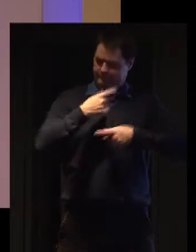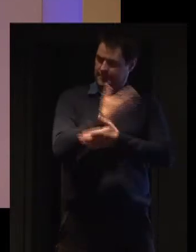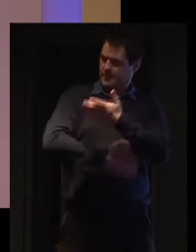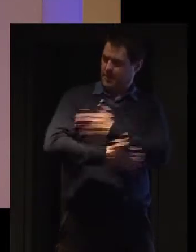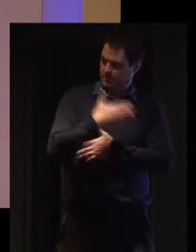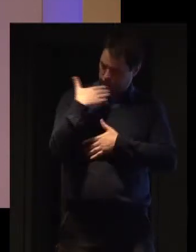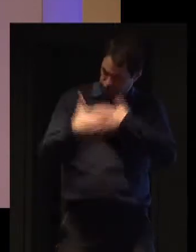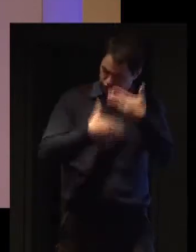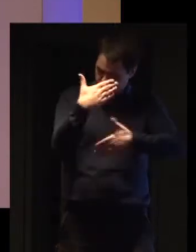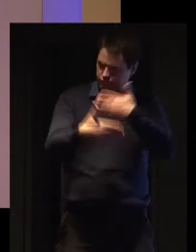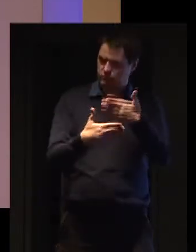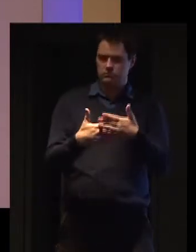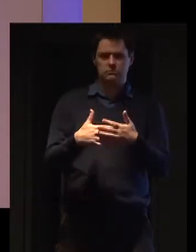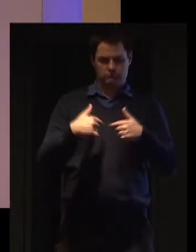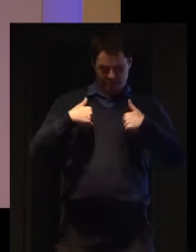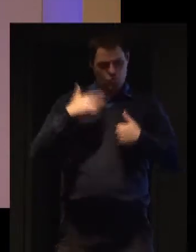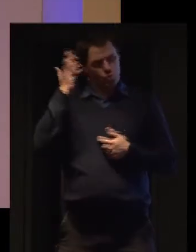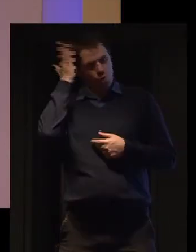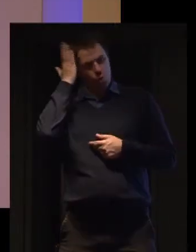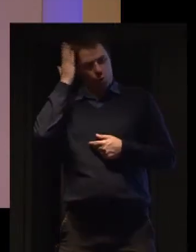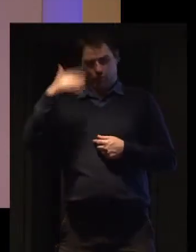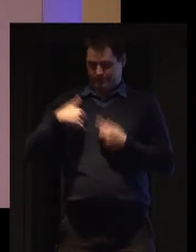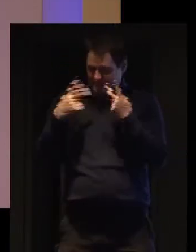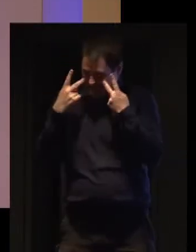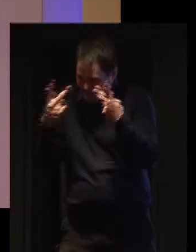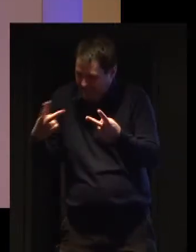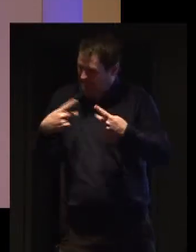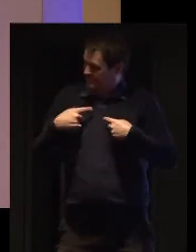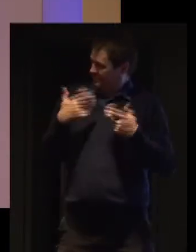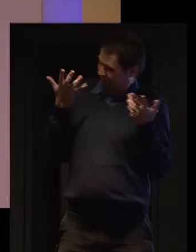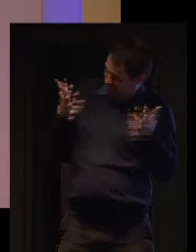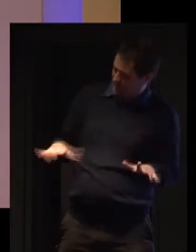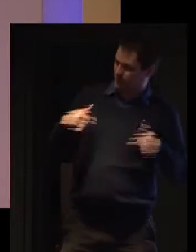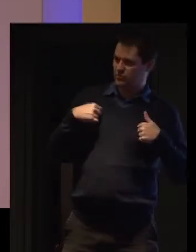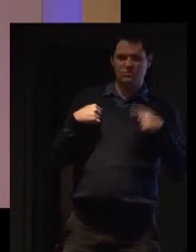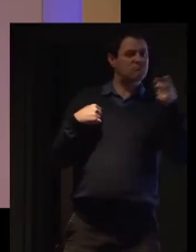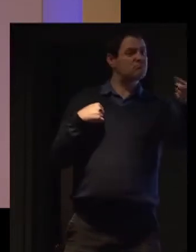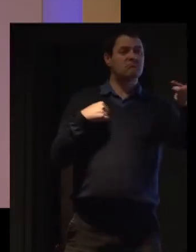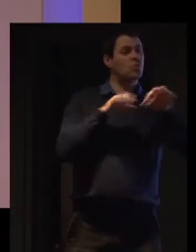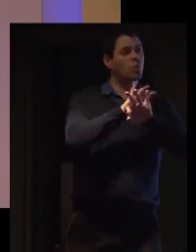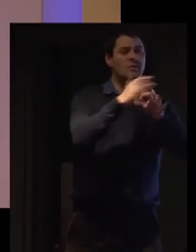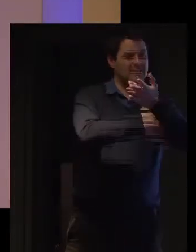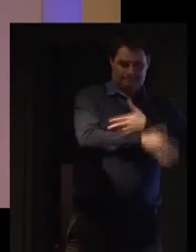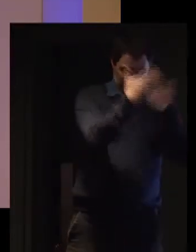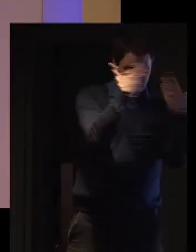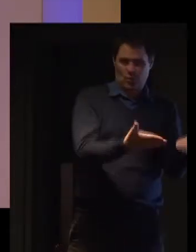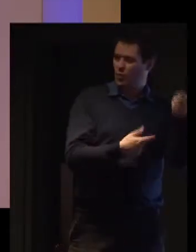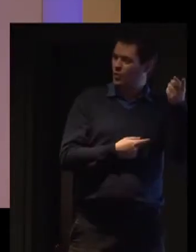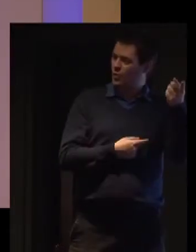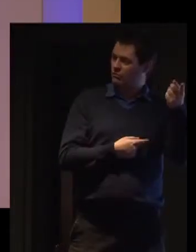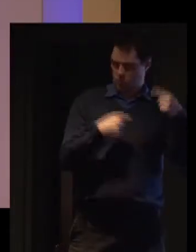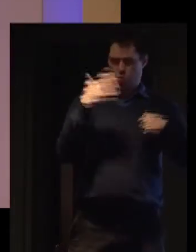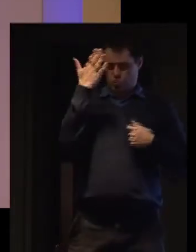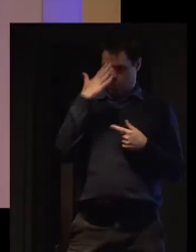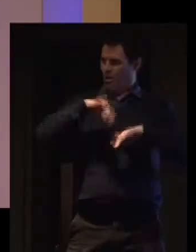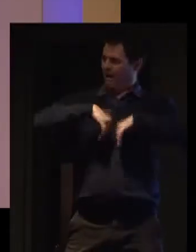and they are the authentic voices of the users. And disabled people know best. They know how they need to get into the stadium. They